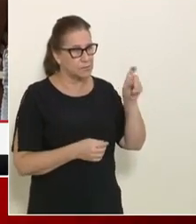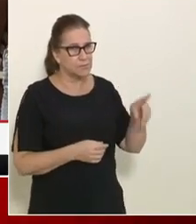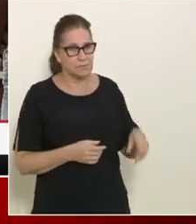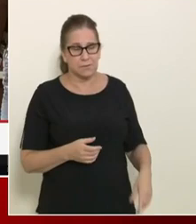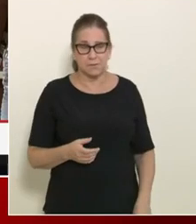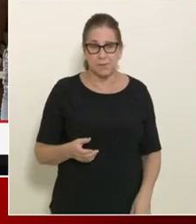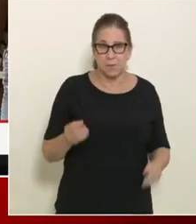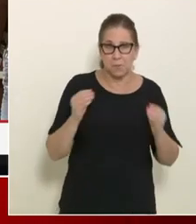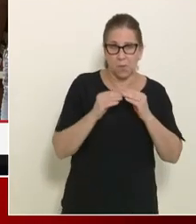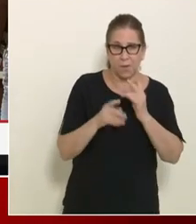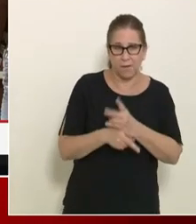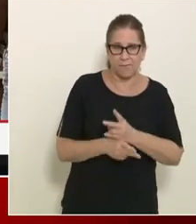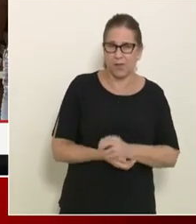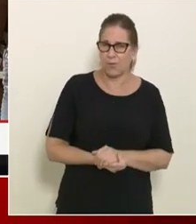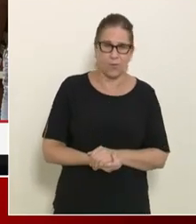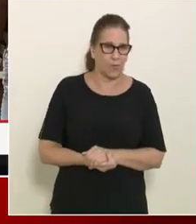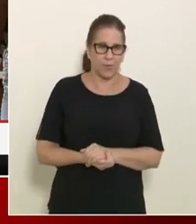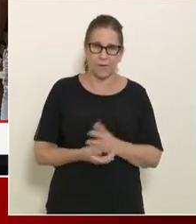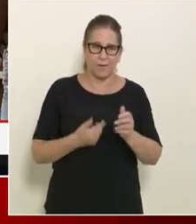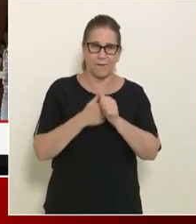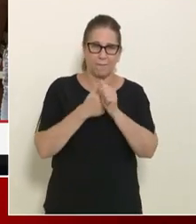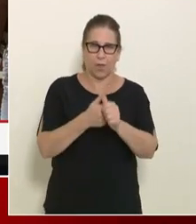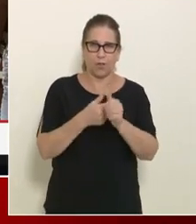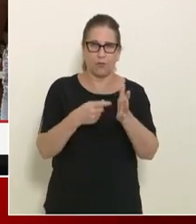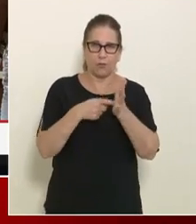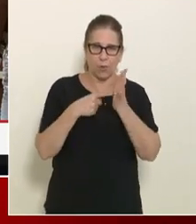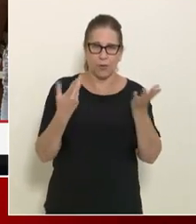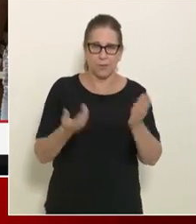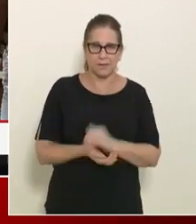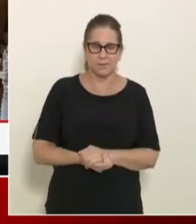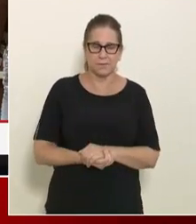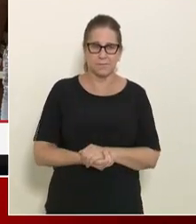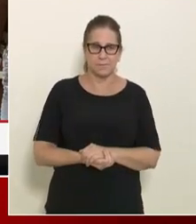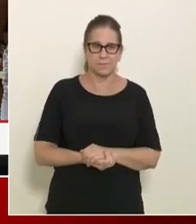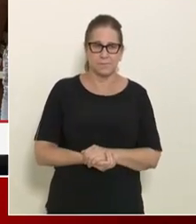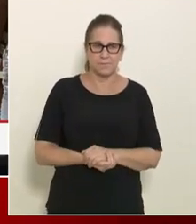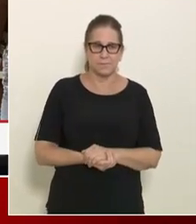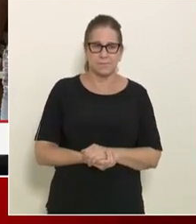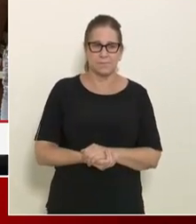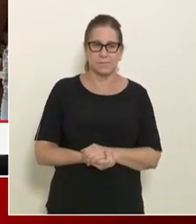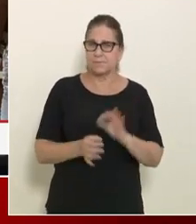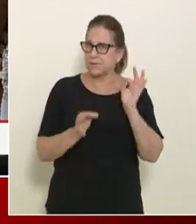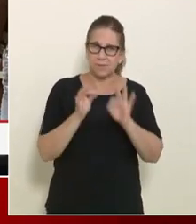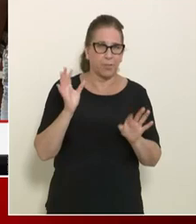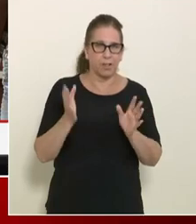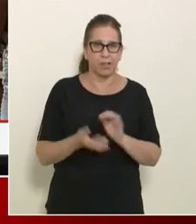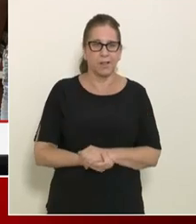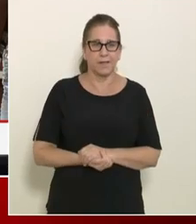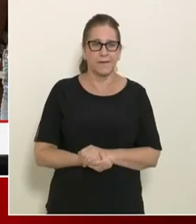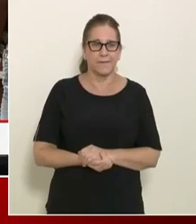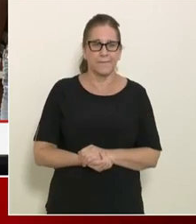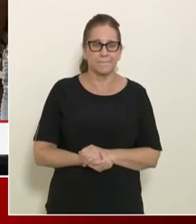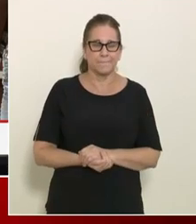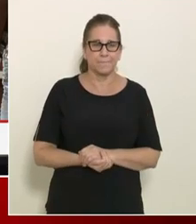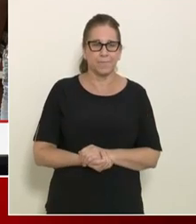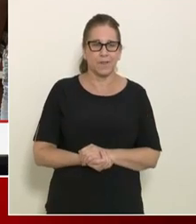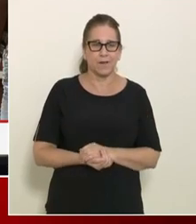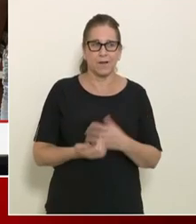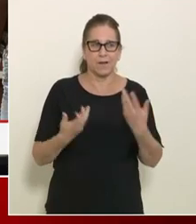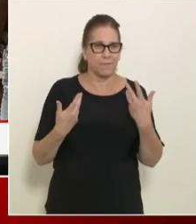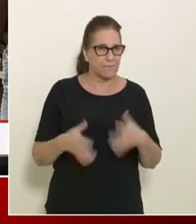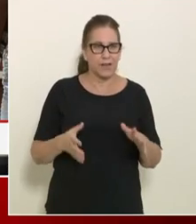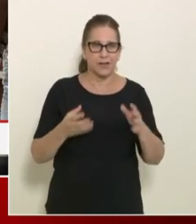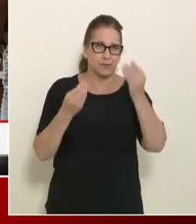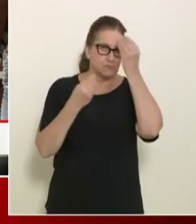just tell you about experiences that I've seen throughout the pandemic, that DC residents are supporting